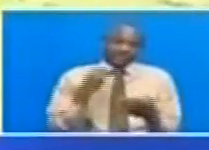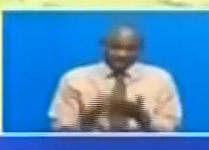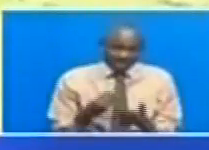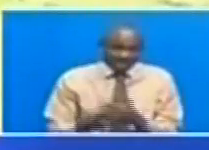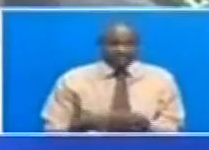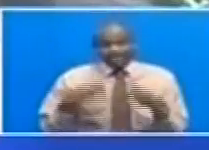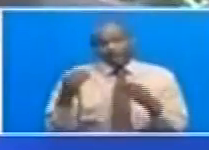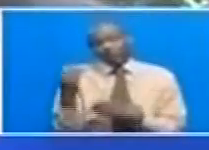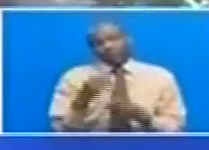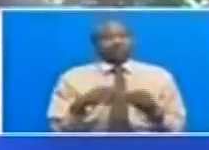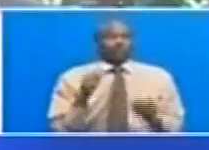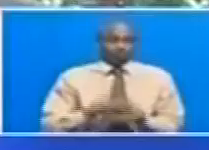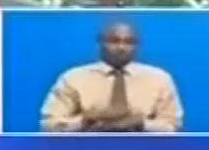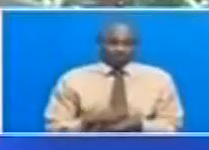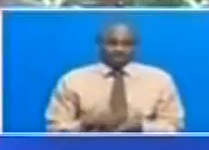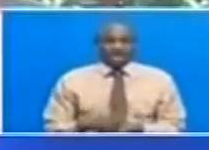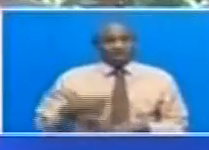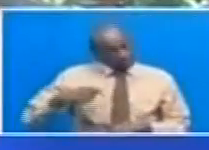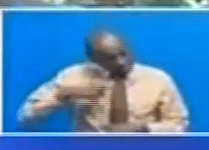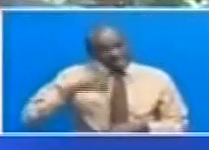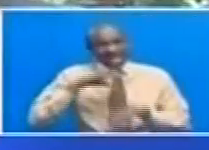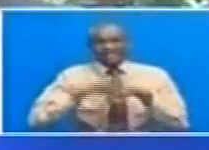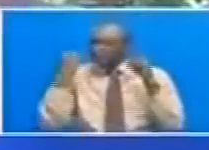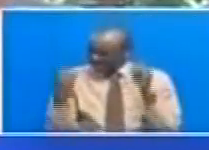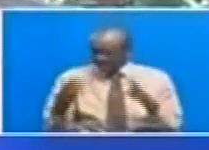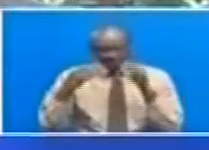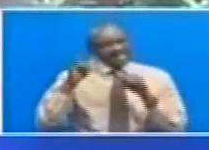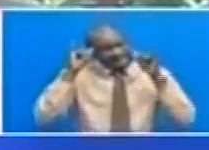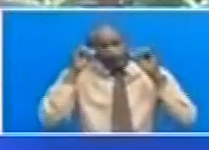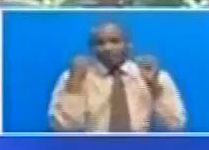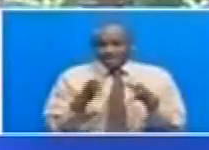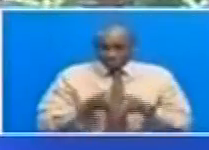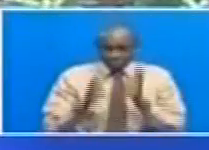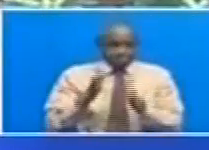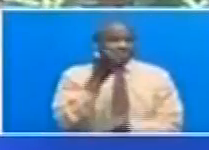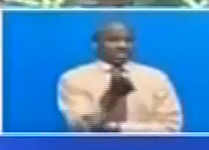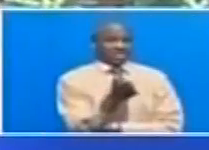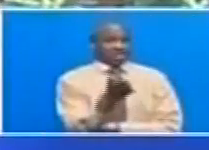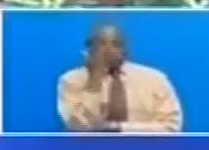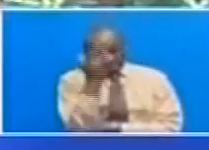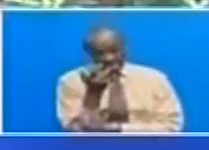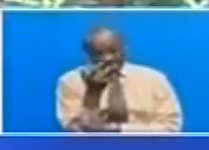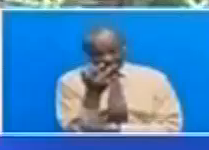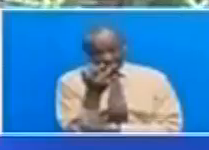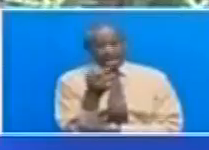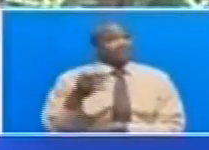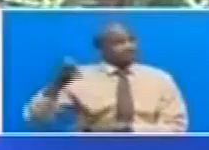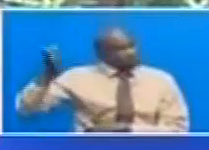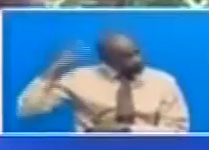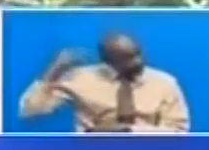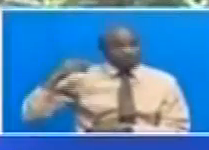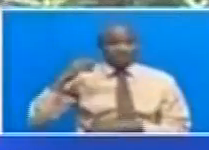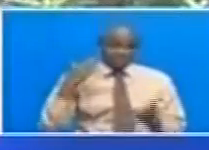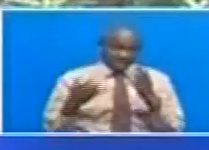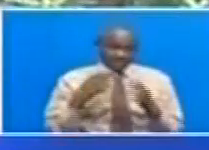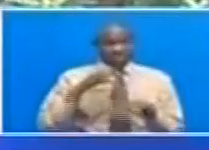napea mtoto ya shule. Tumeweza kupata ng'ombe wengi, kubandisha ng'ombe wengi. Kwa sababu mbeleni tungepata